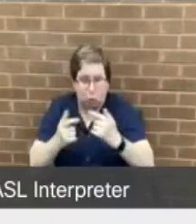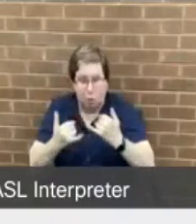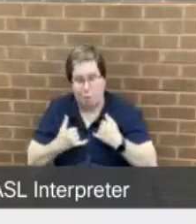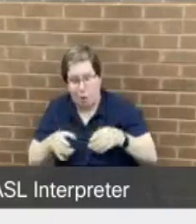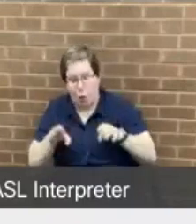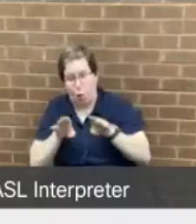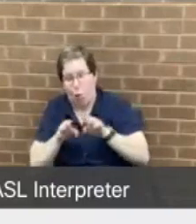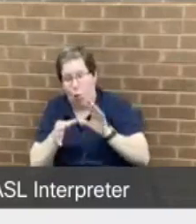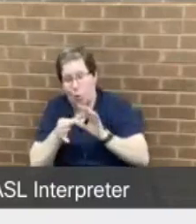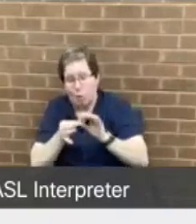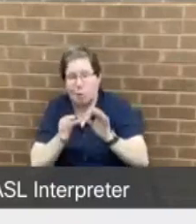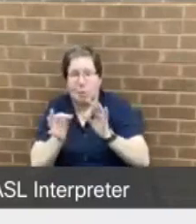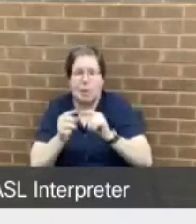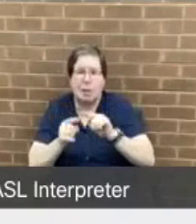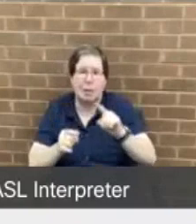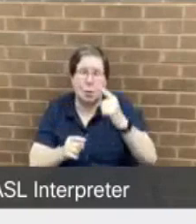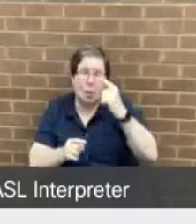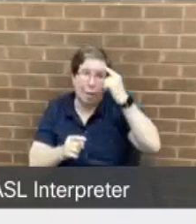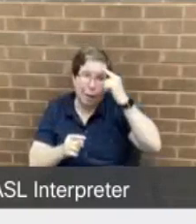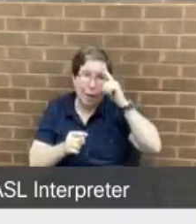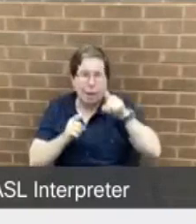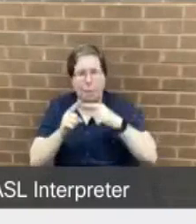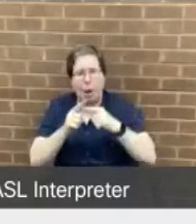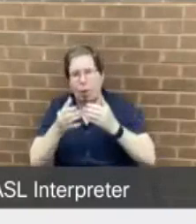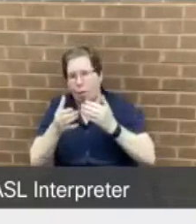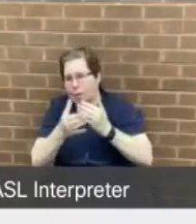navigate through these